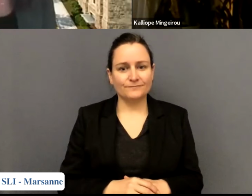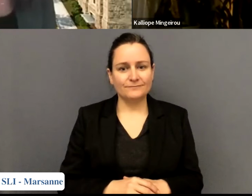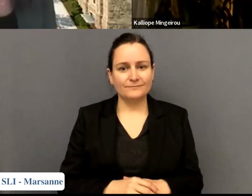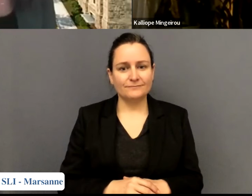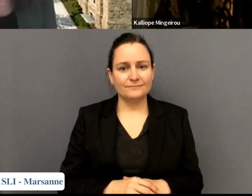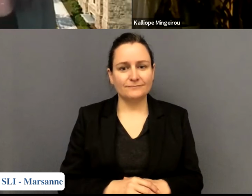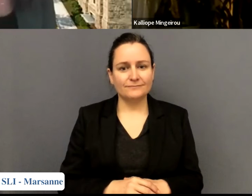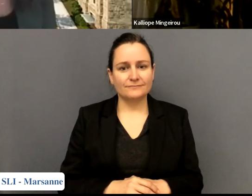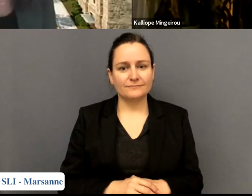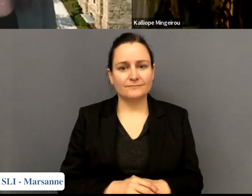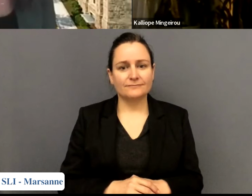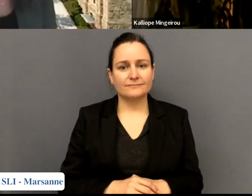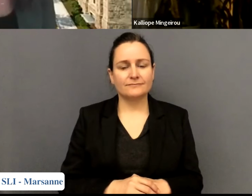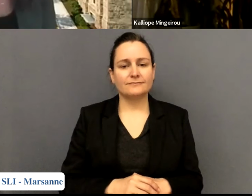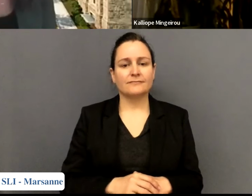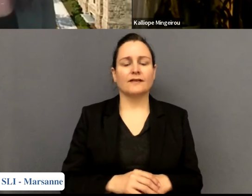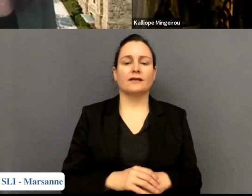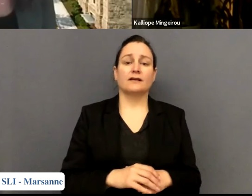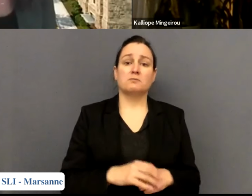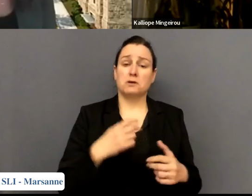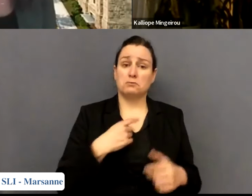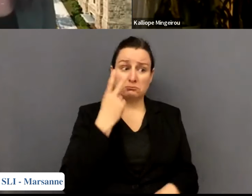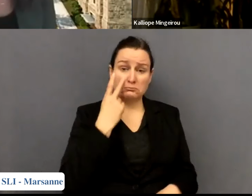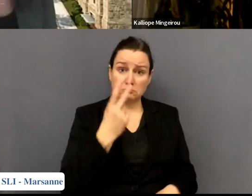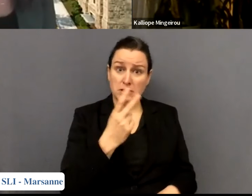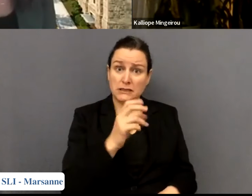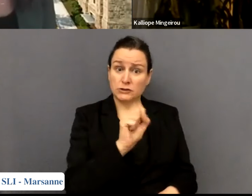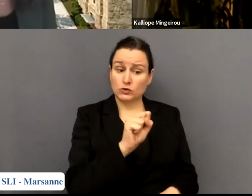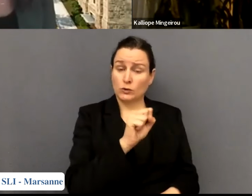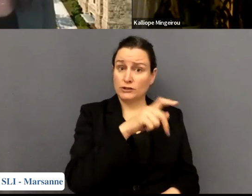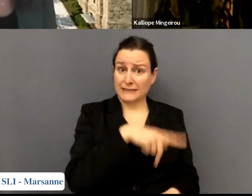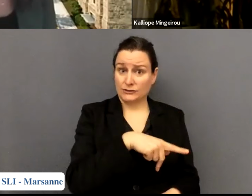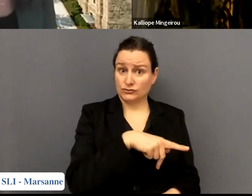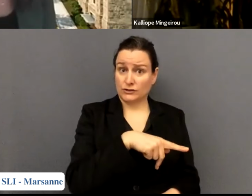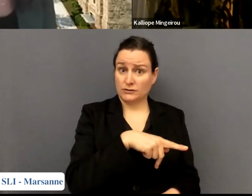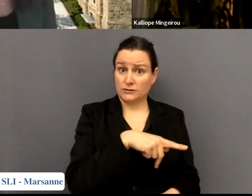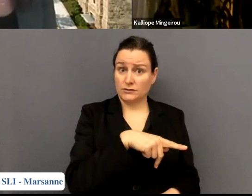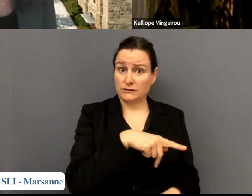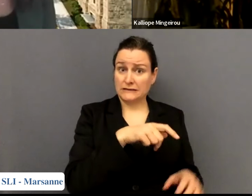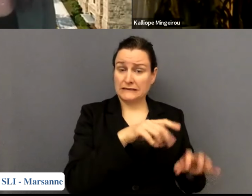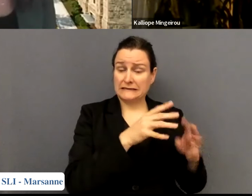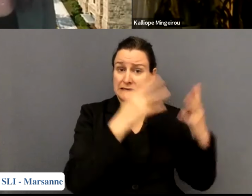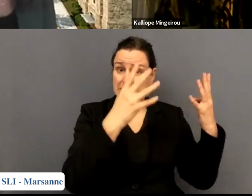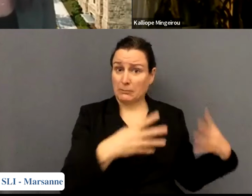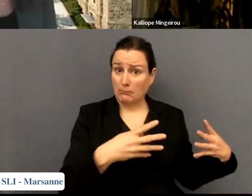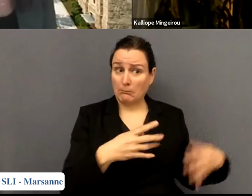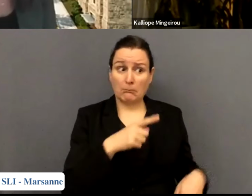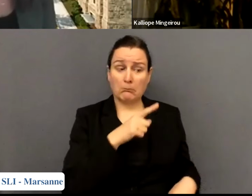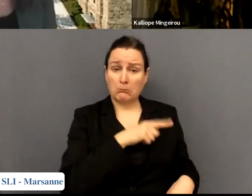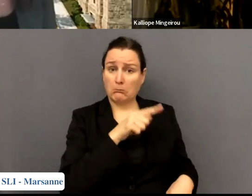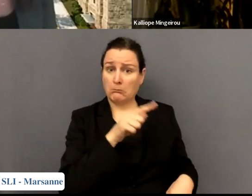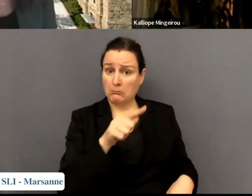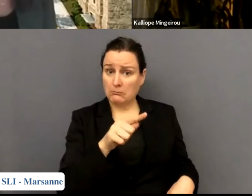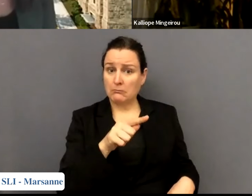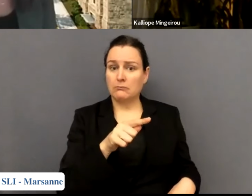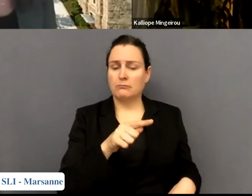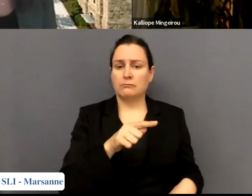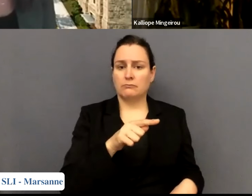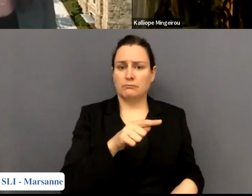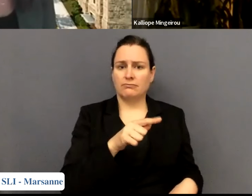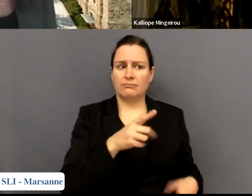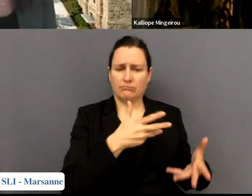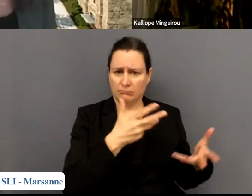social protection systems and mechanisms, it has been happening in a rather ad hoc way, and